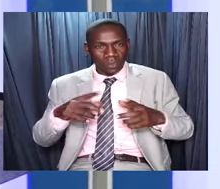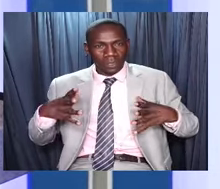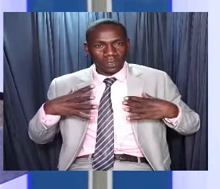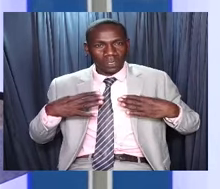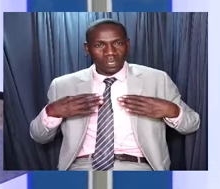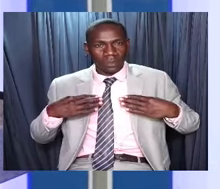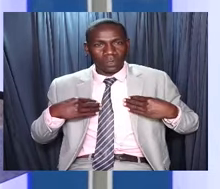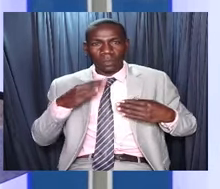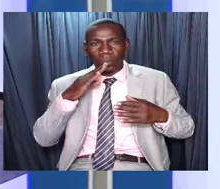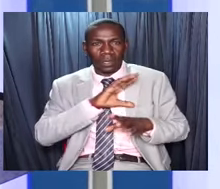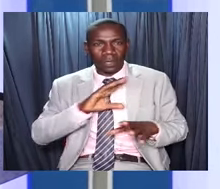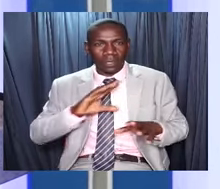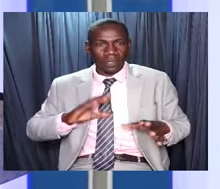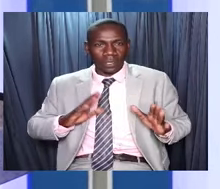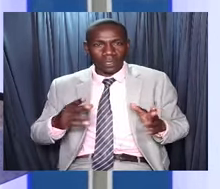accept,